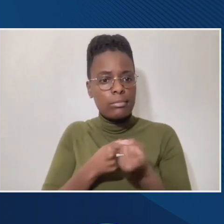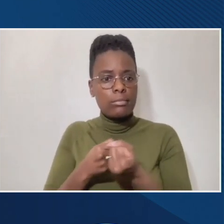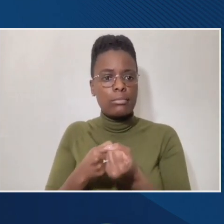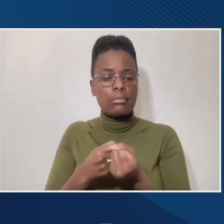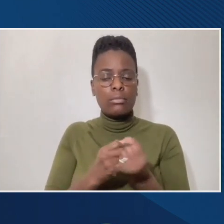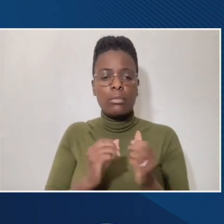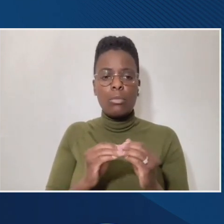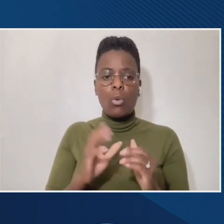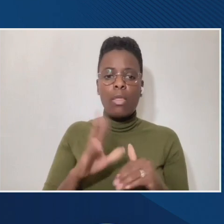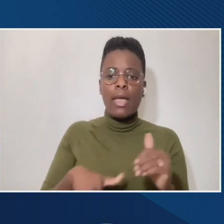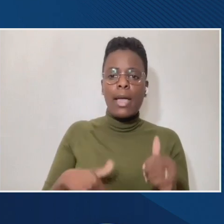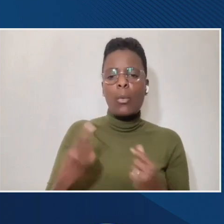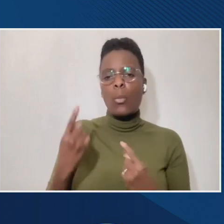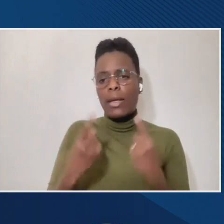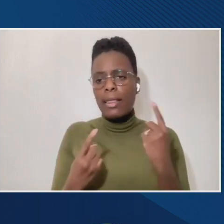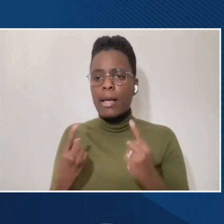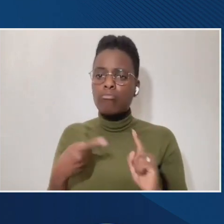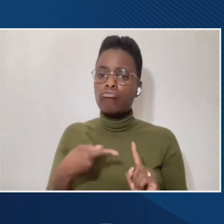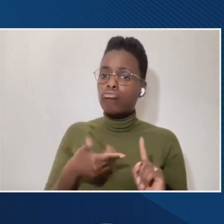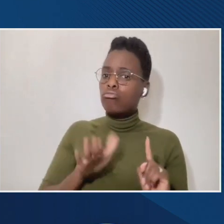Aaron, did you?